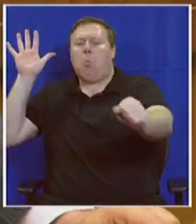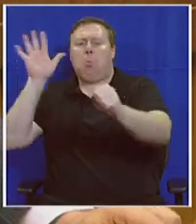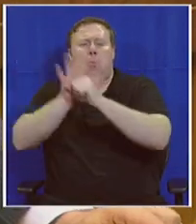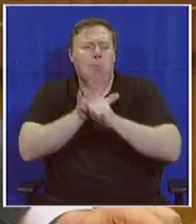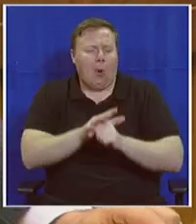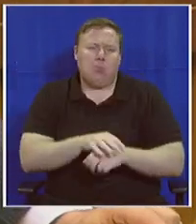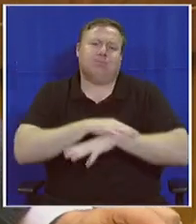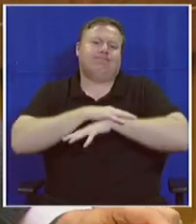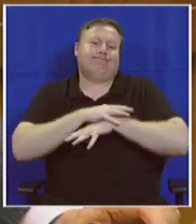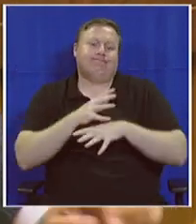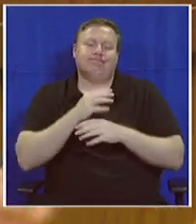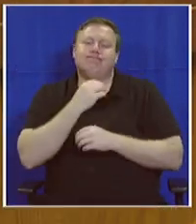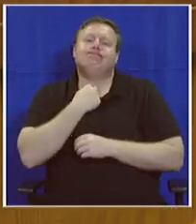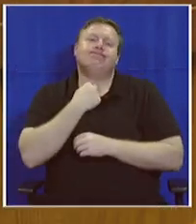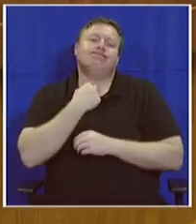It's tragic, but it happened.